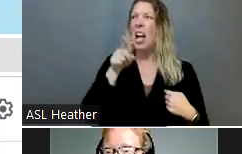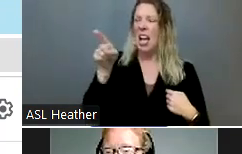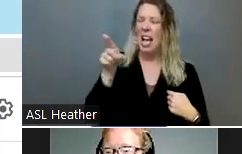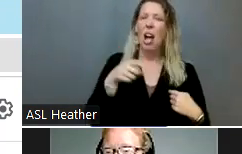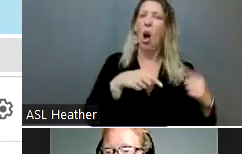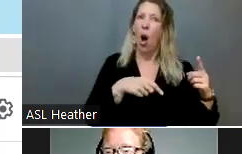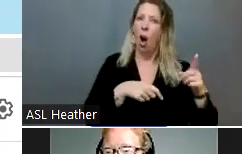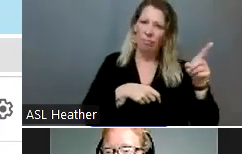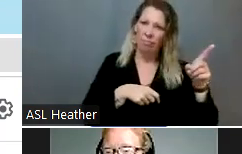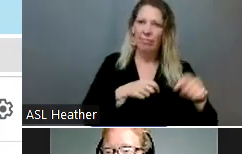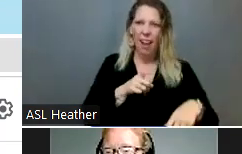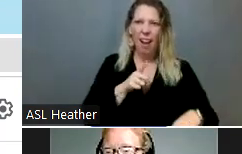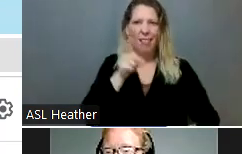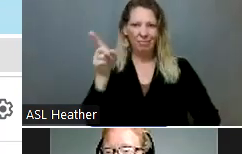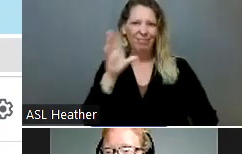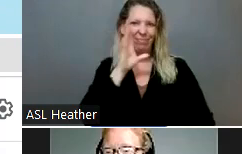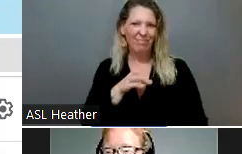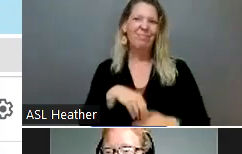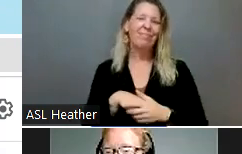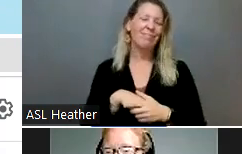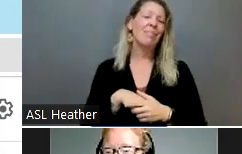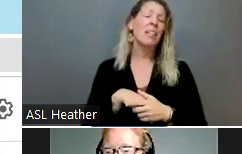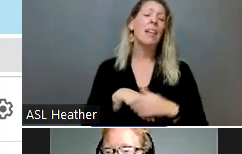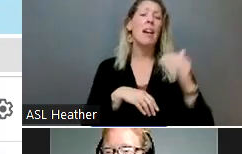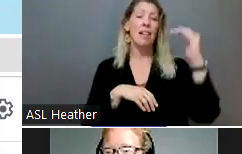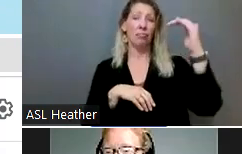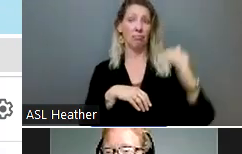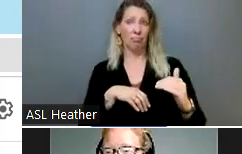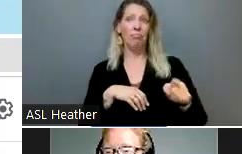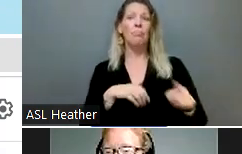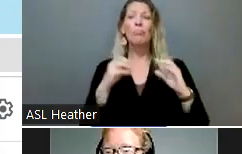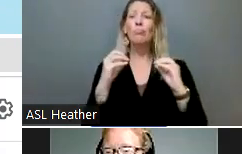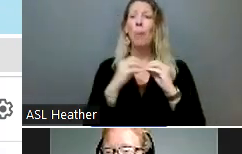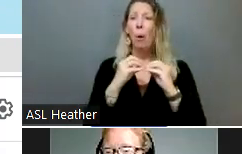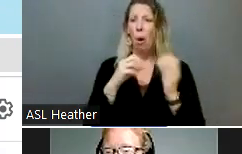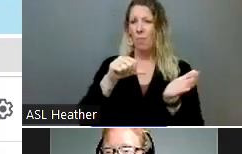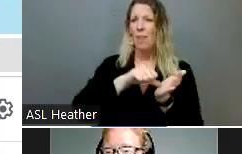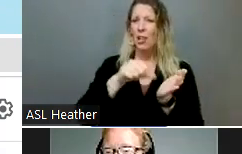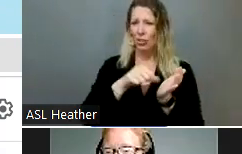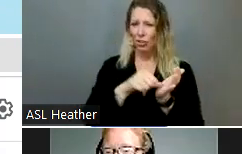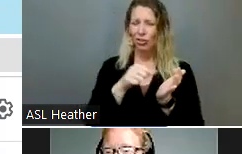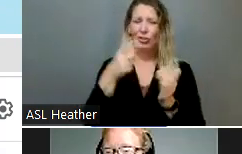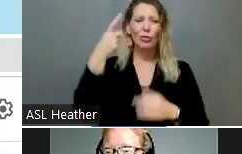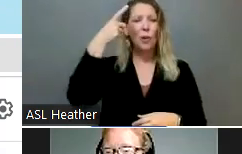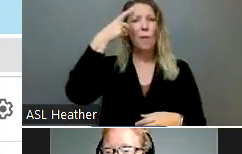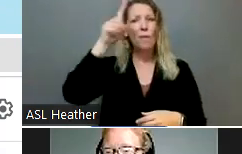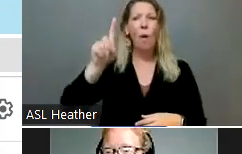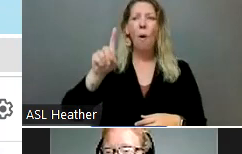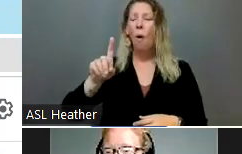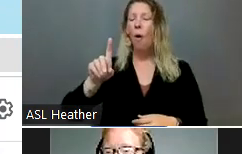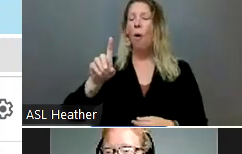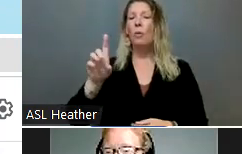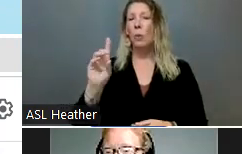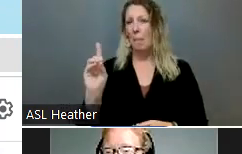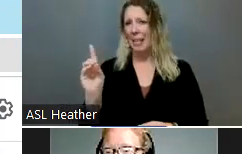needing. And then down here, we have other pages for domestic and sexual violence